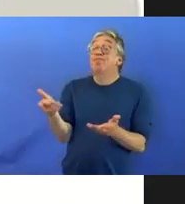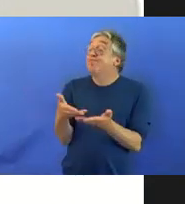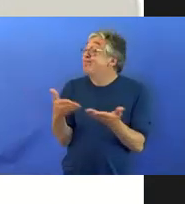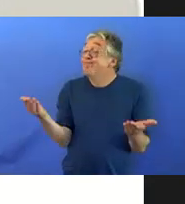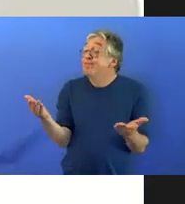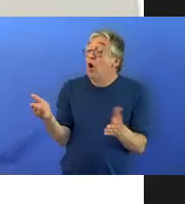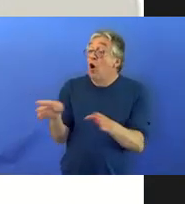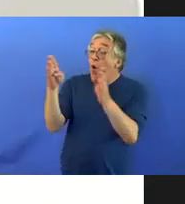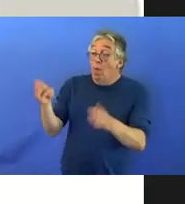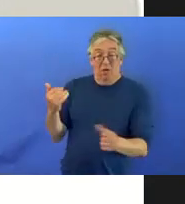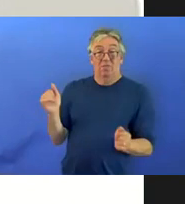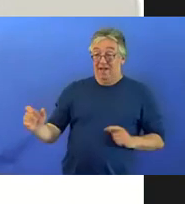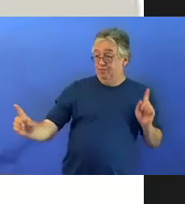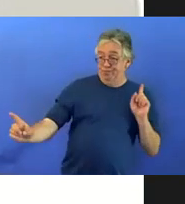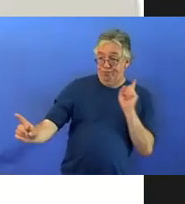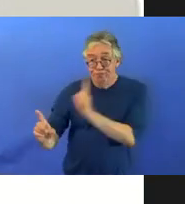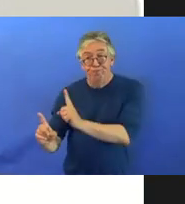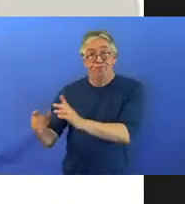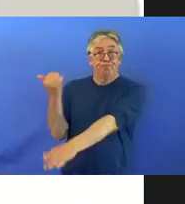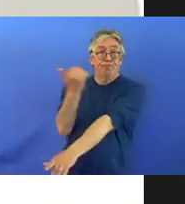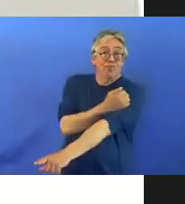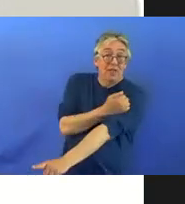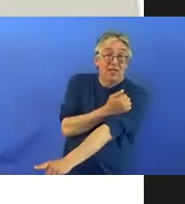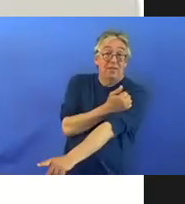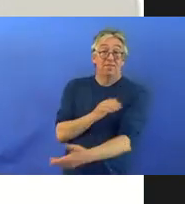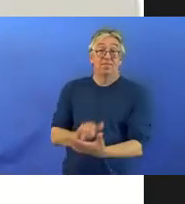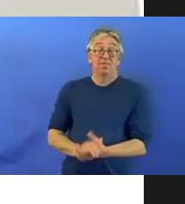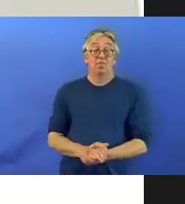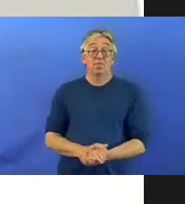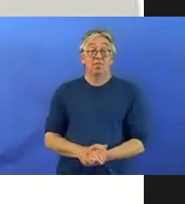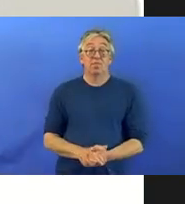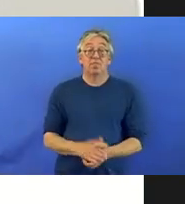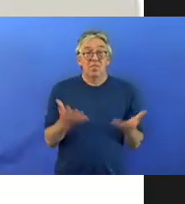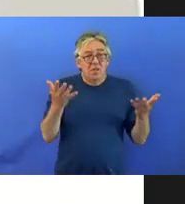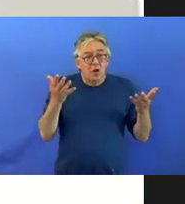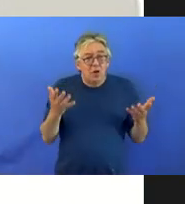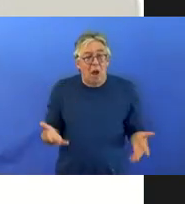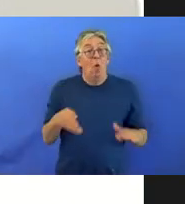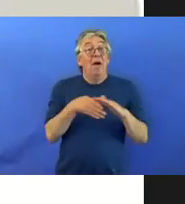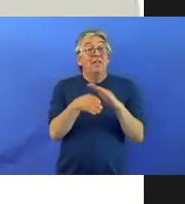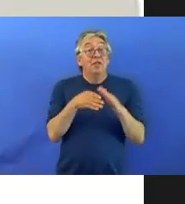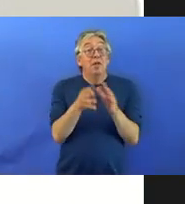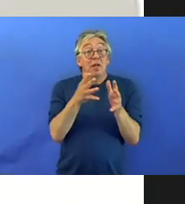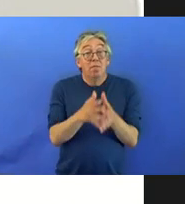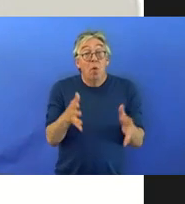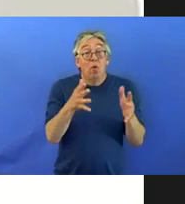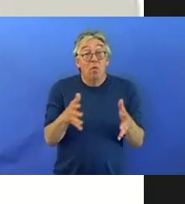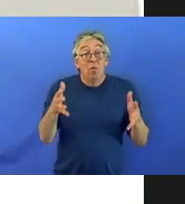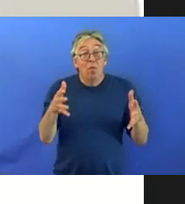is providing the best accessibility to everyone. We are included at least in